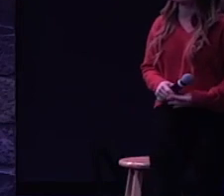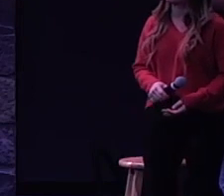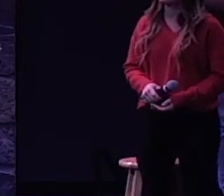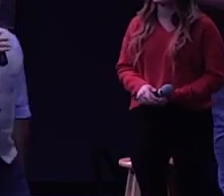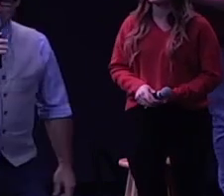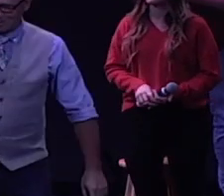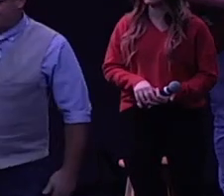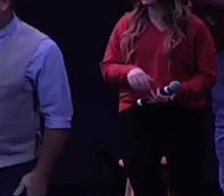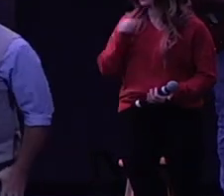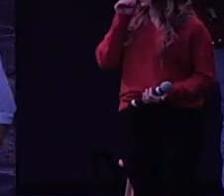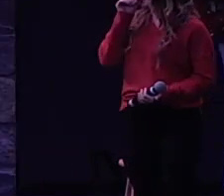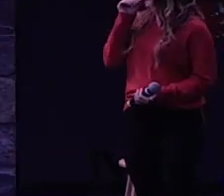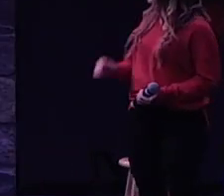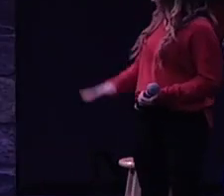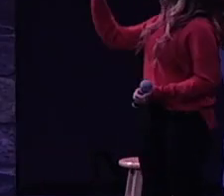somebody that's around you.